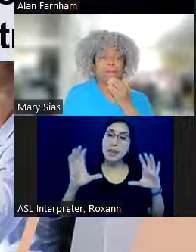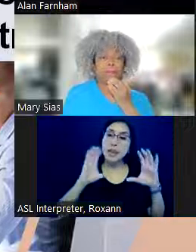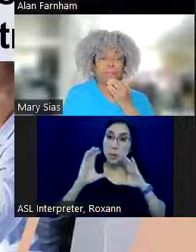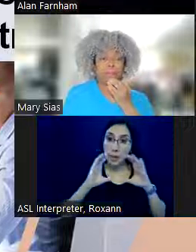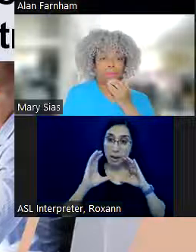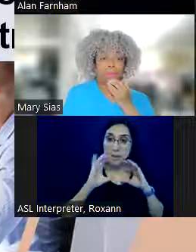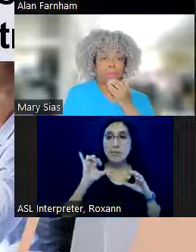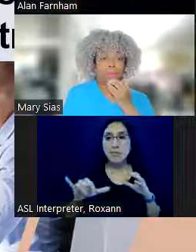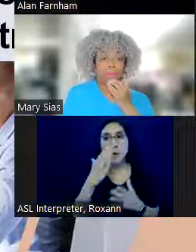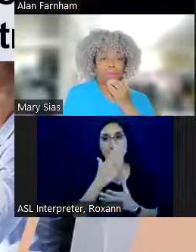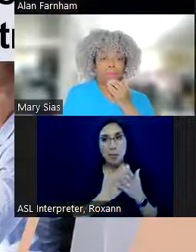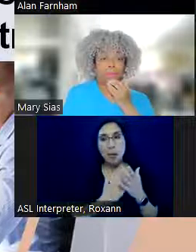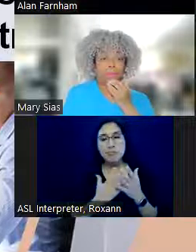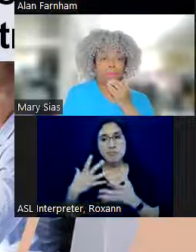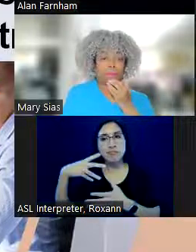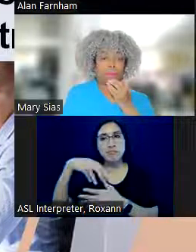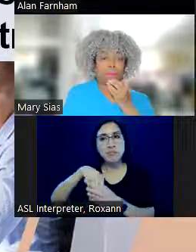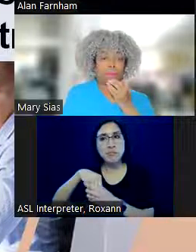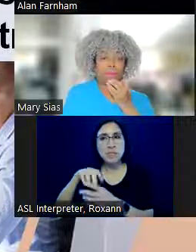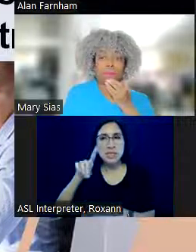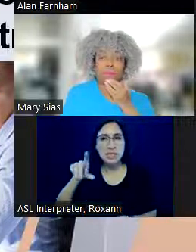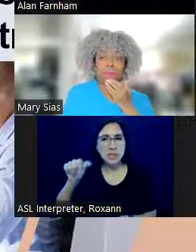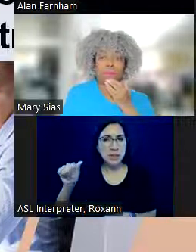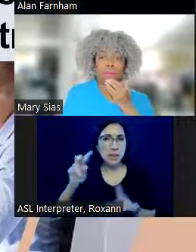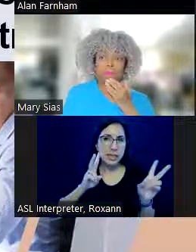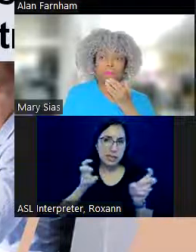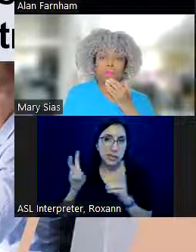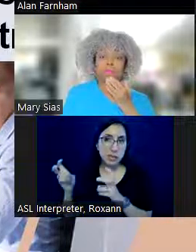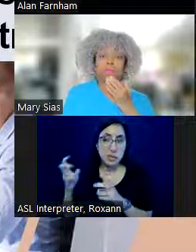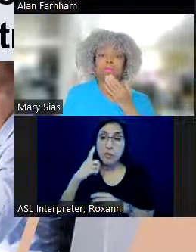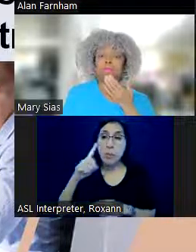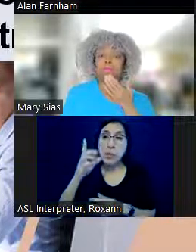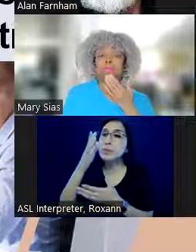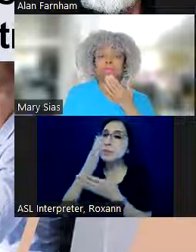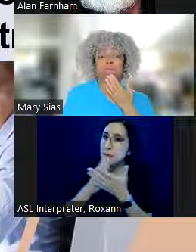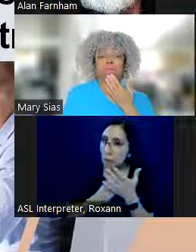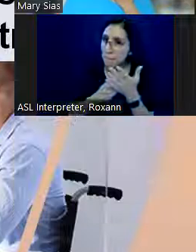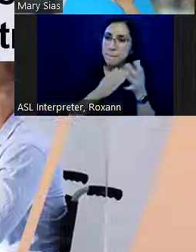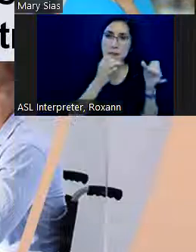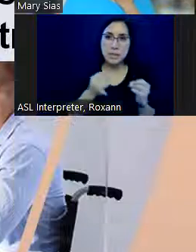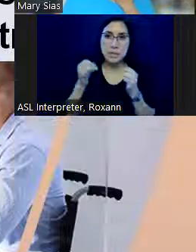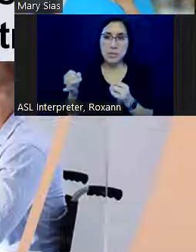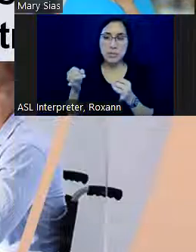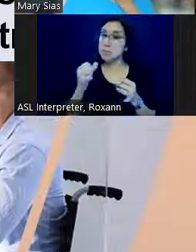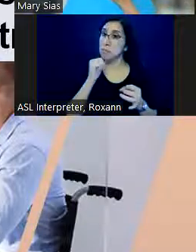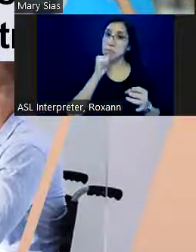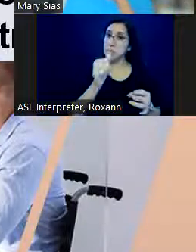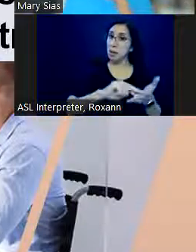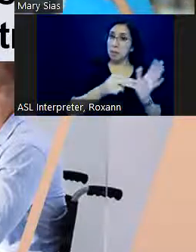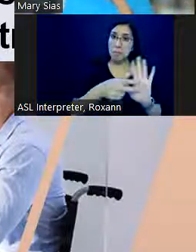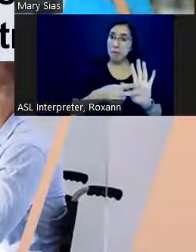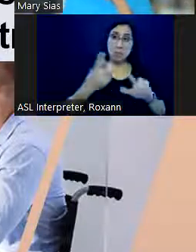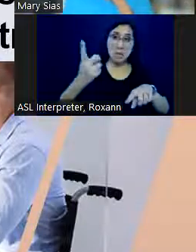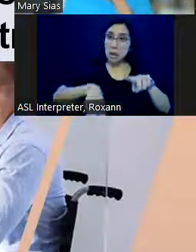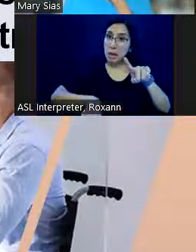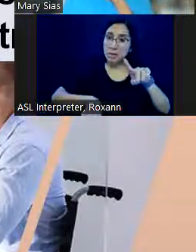of a disability issue for some individuals. Doesn't mean you're not capable, just means you communicate a different